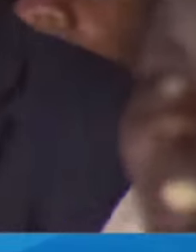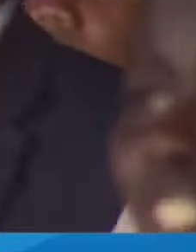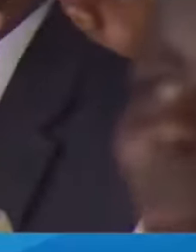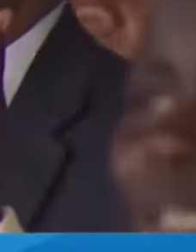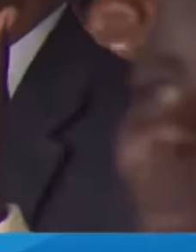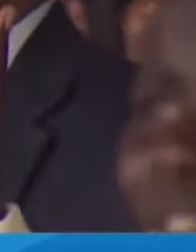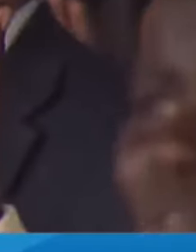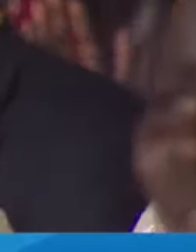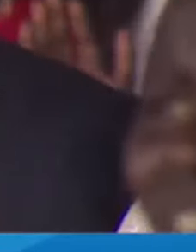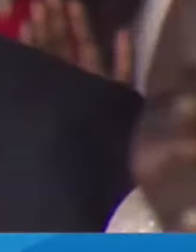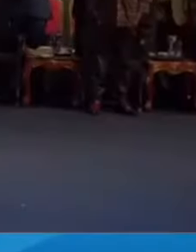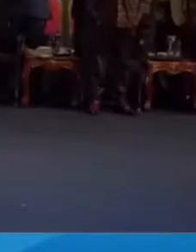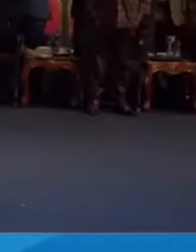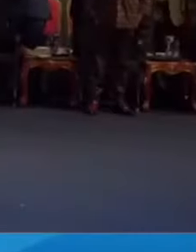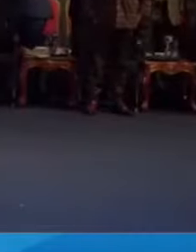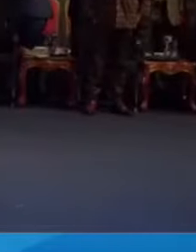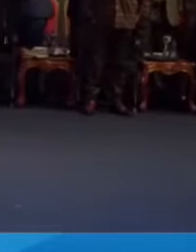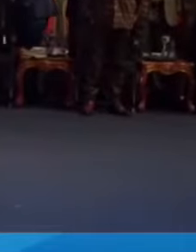God's blessed